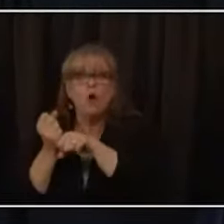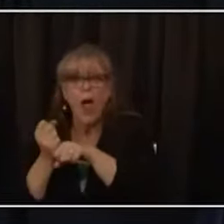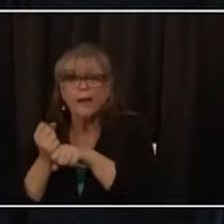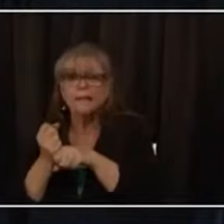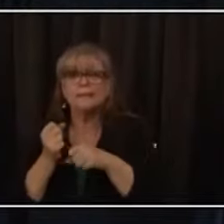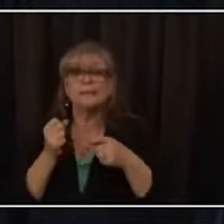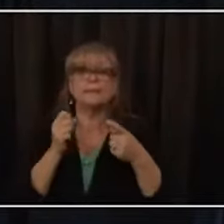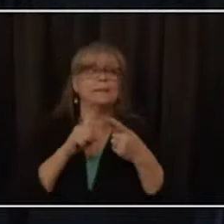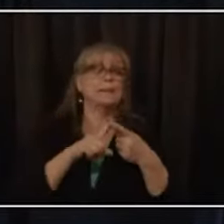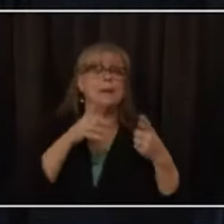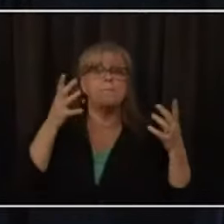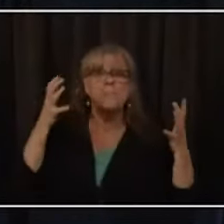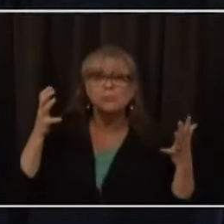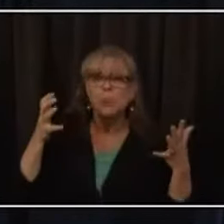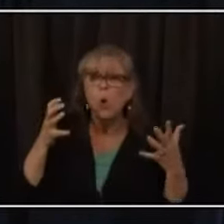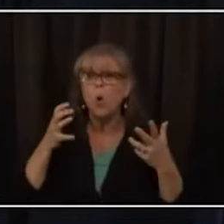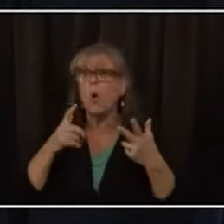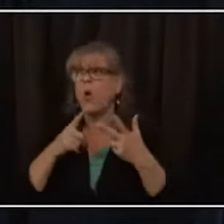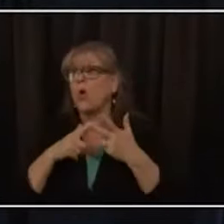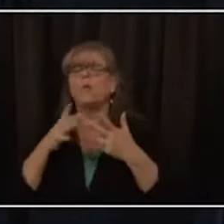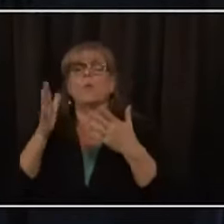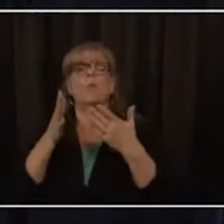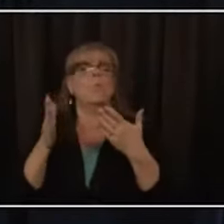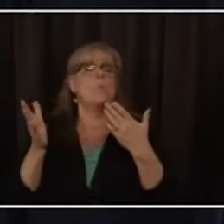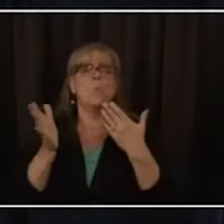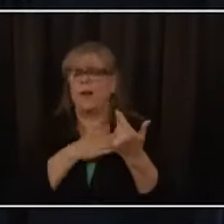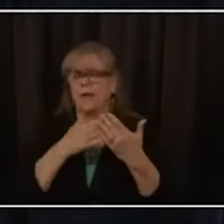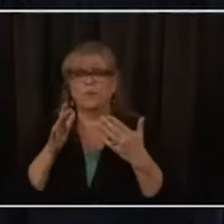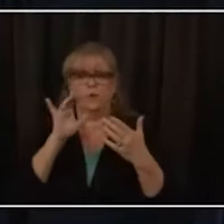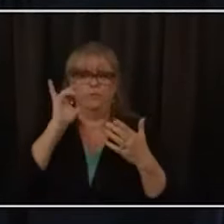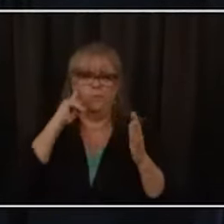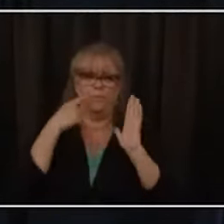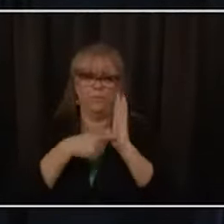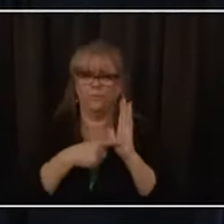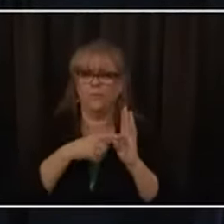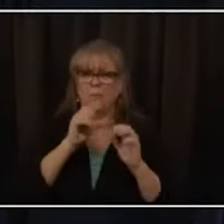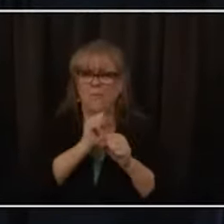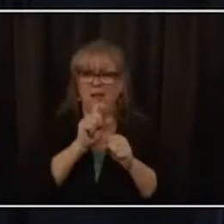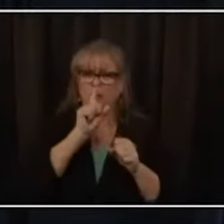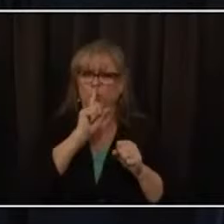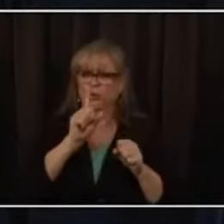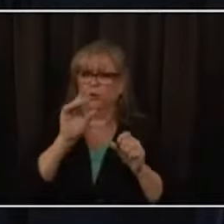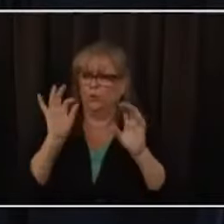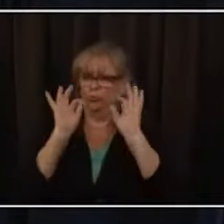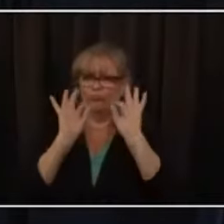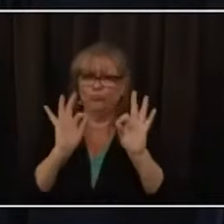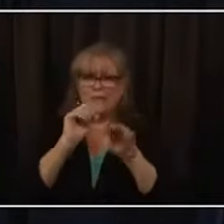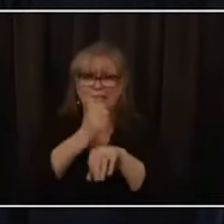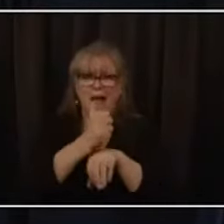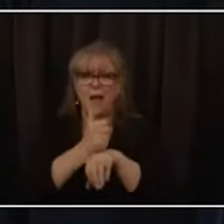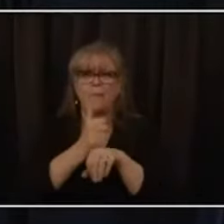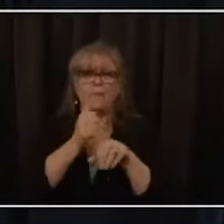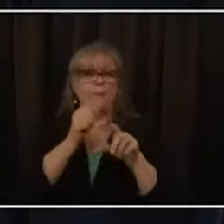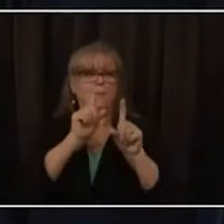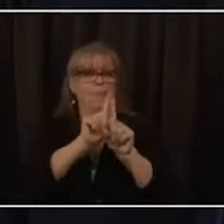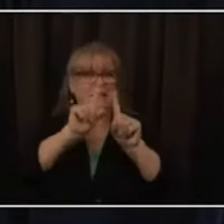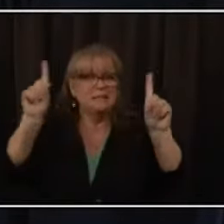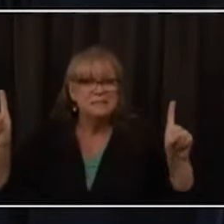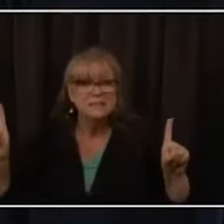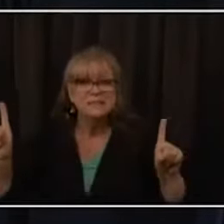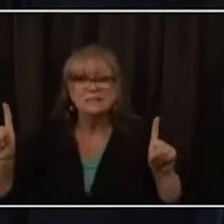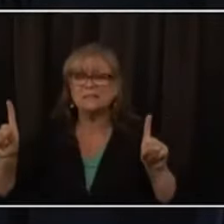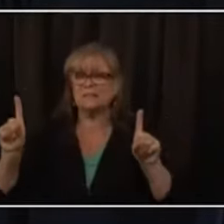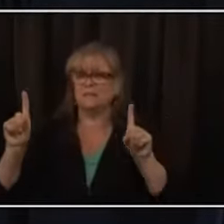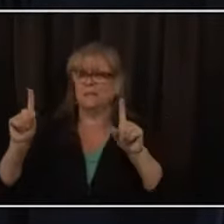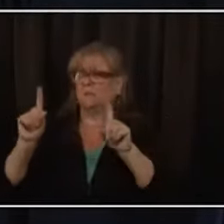is, it just has to be done in the right way where you build in those social distancing protocols and have a reasonable ratio